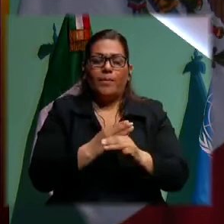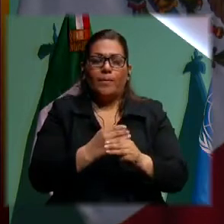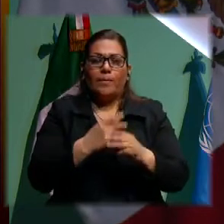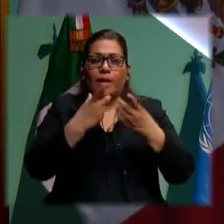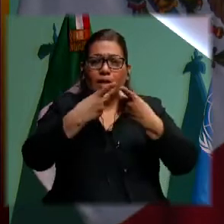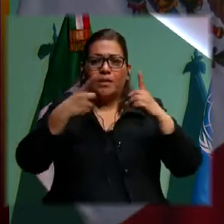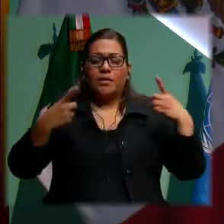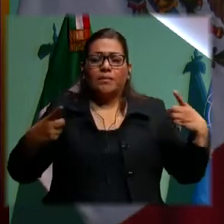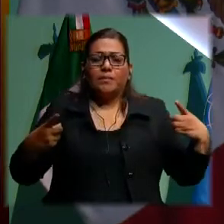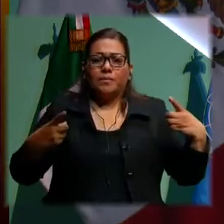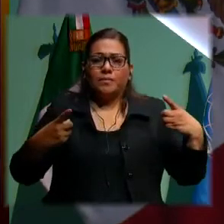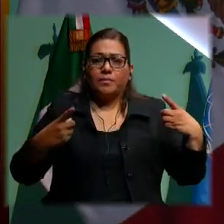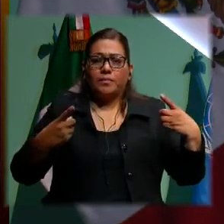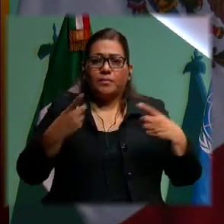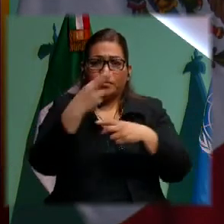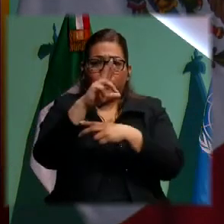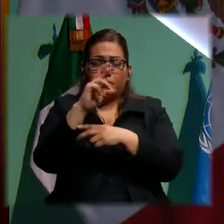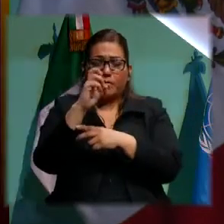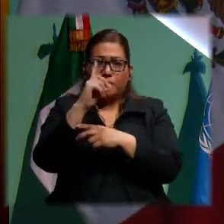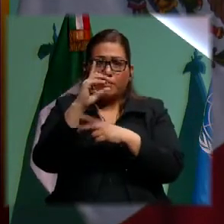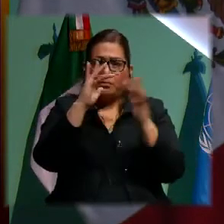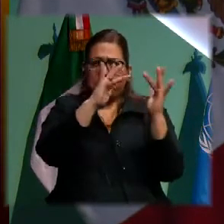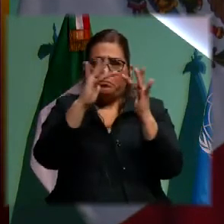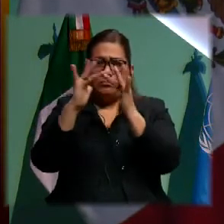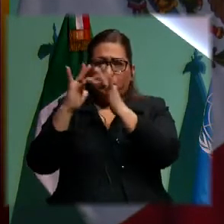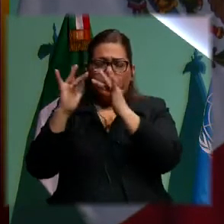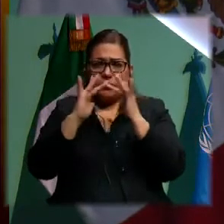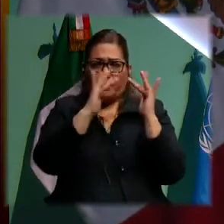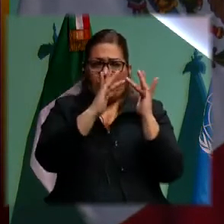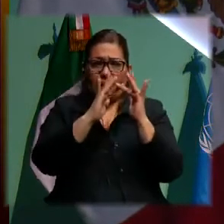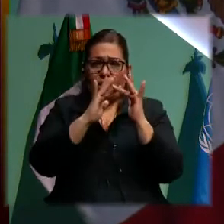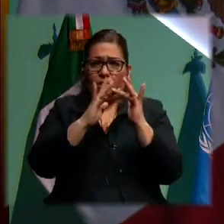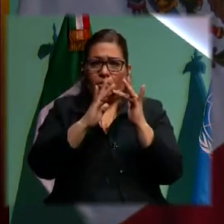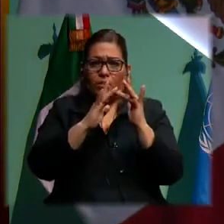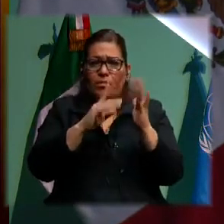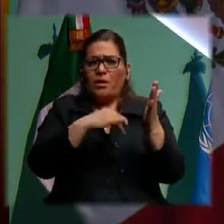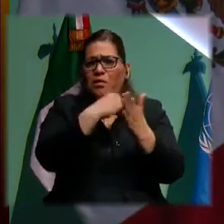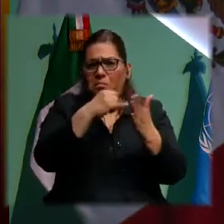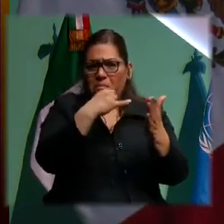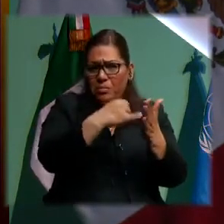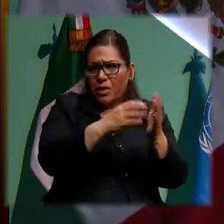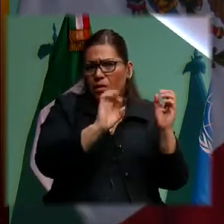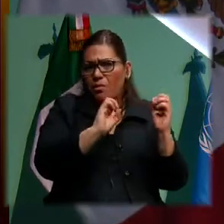networks in villages that are the most